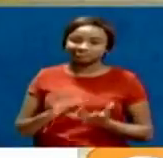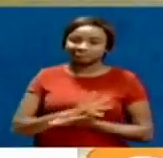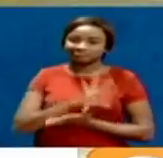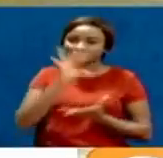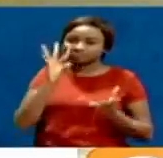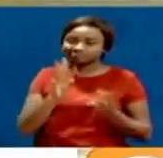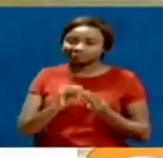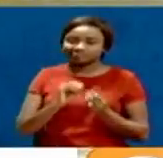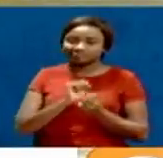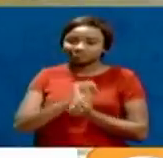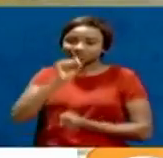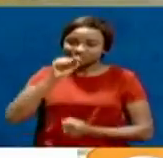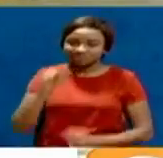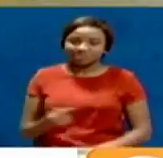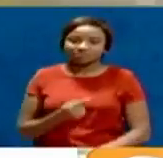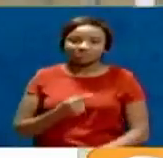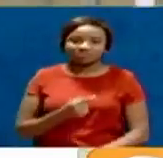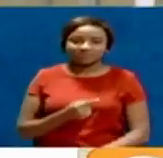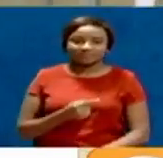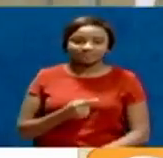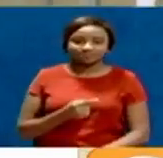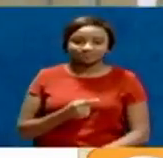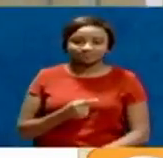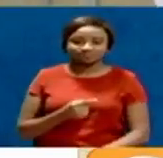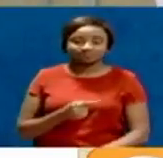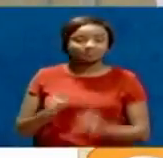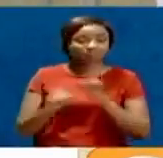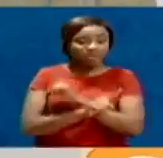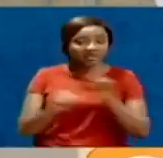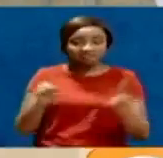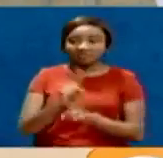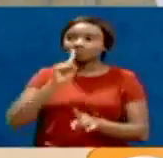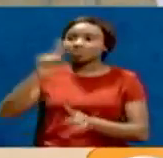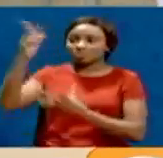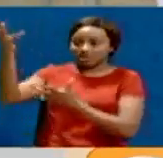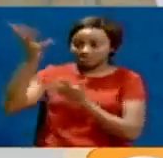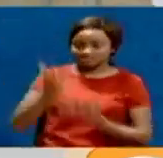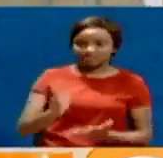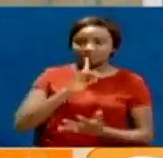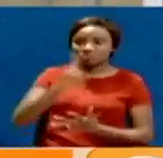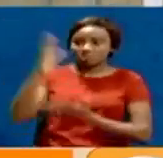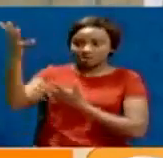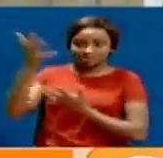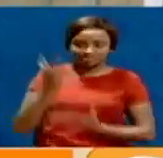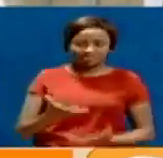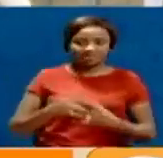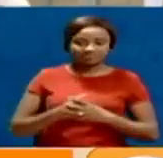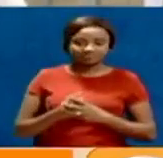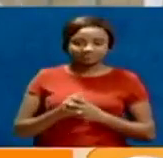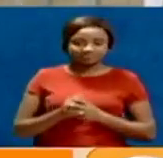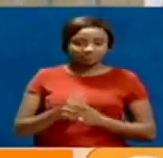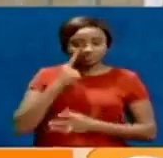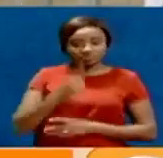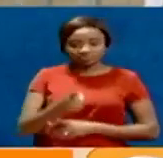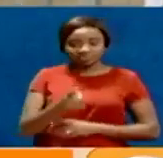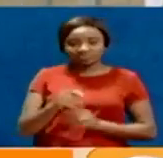can set you back 15,000 Kenya shillings. Everything is imported. So you find my big